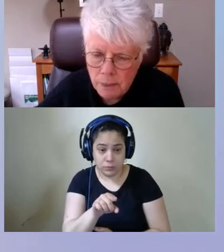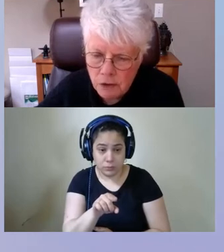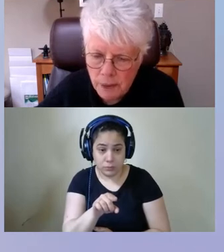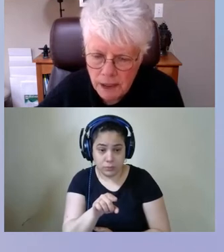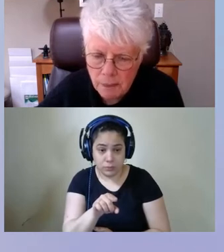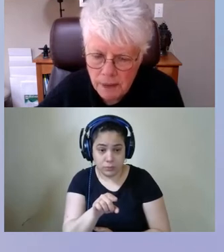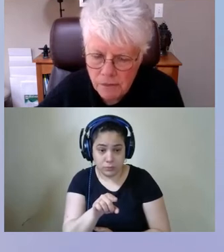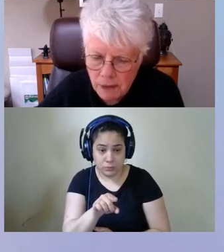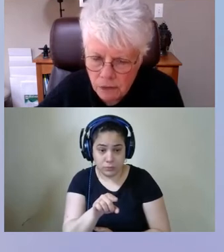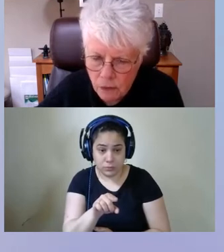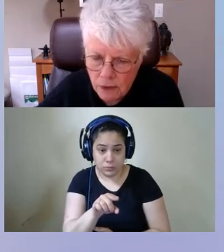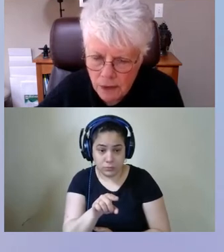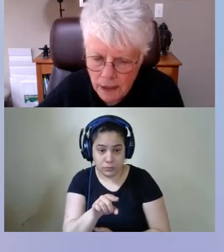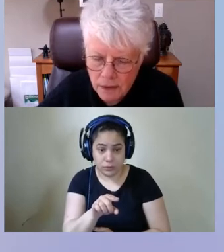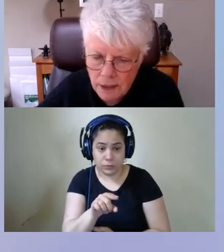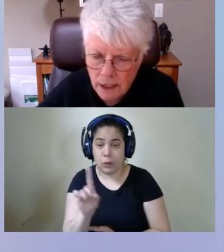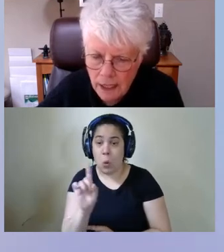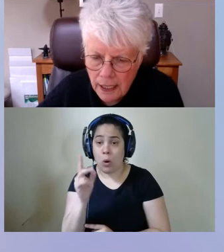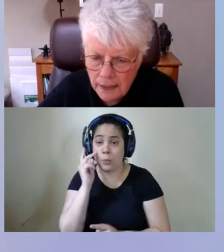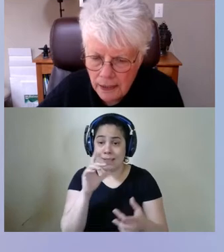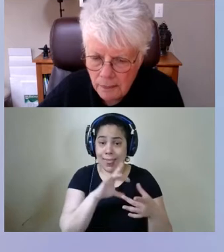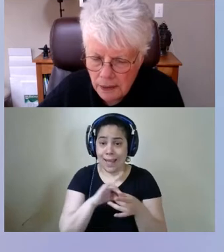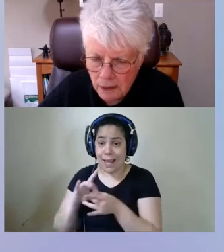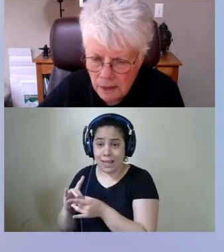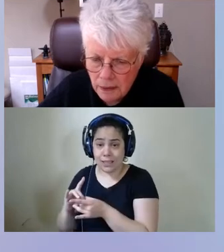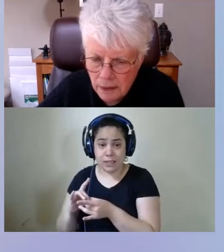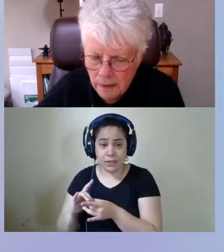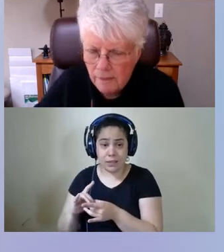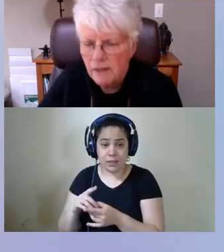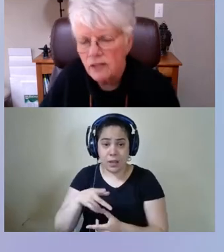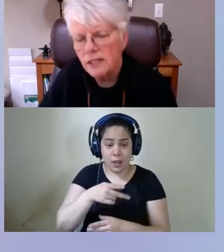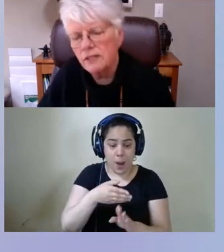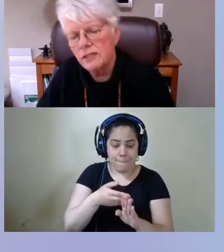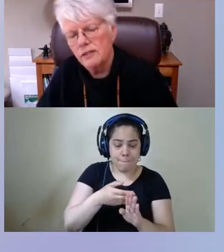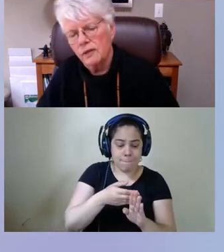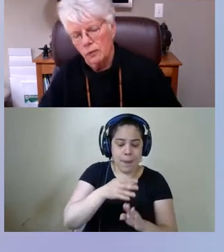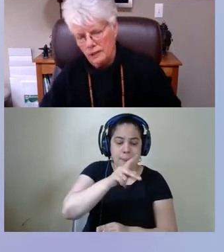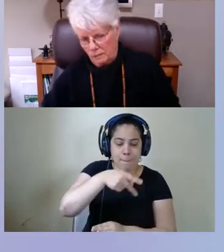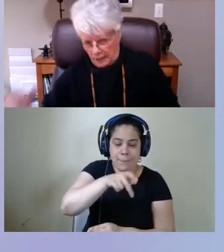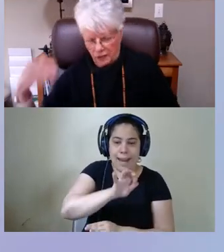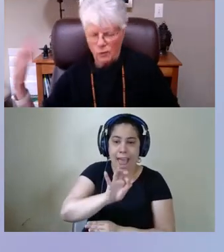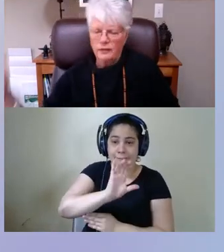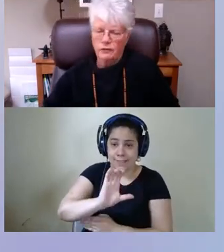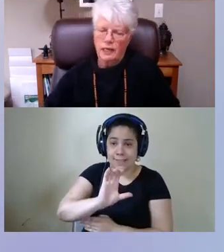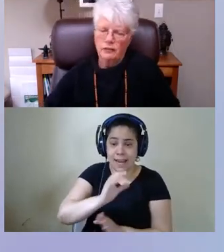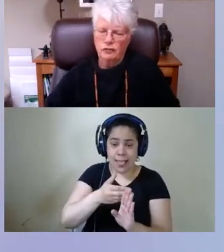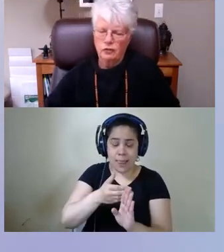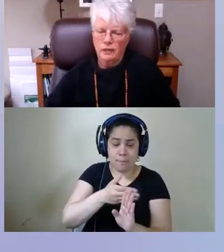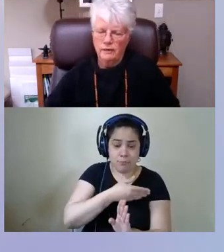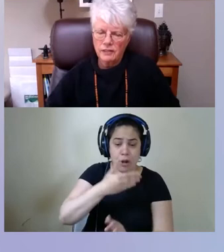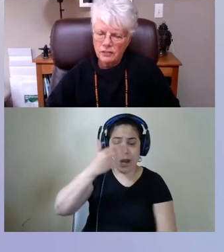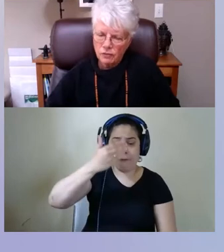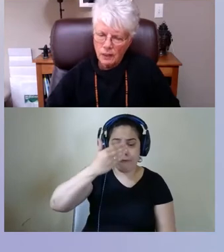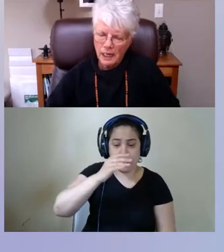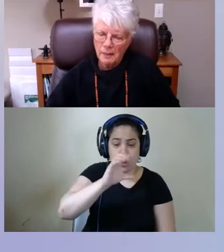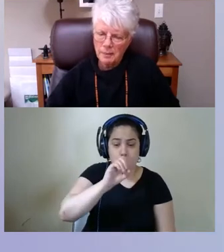is between the prefrontal cortex and the amygdala. This is when you make your way through Alan Shore,